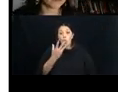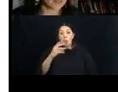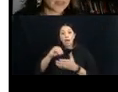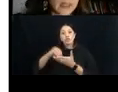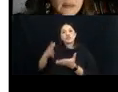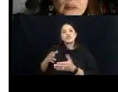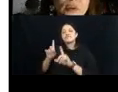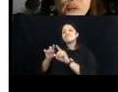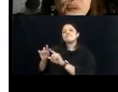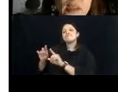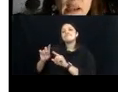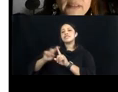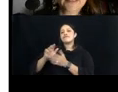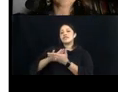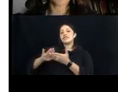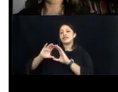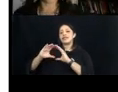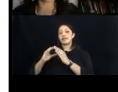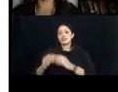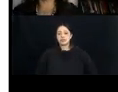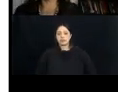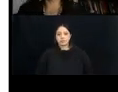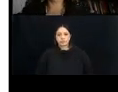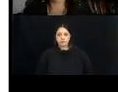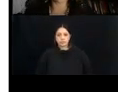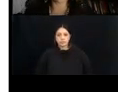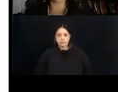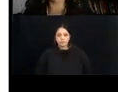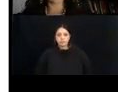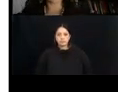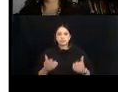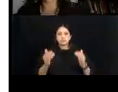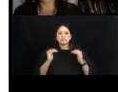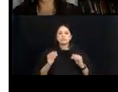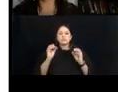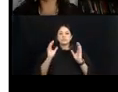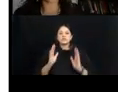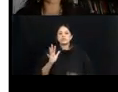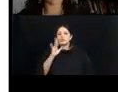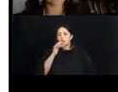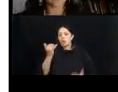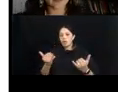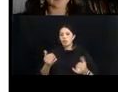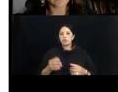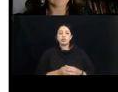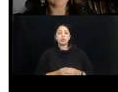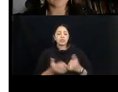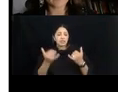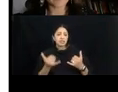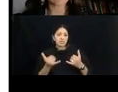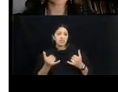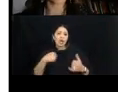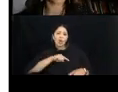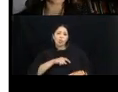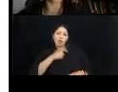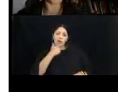So from looking at those testimonies from students that were involved, students that participated in the student-led